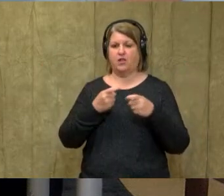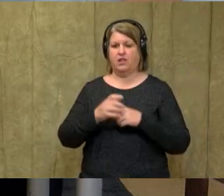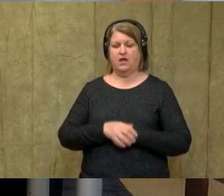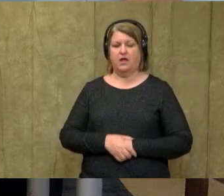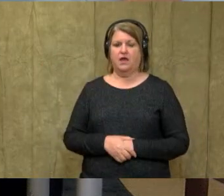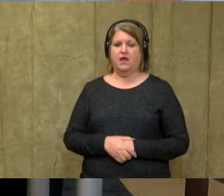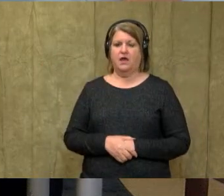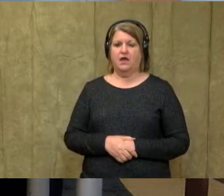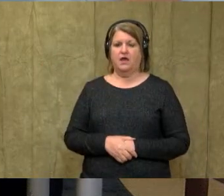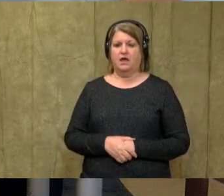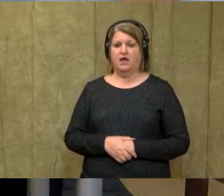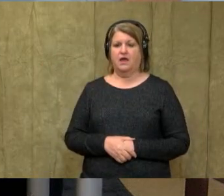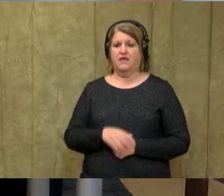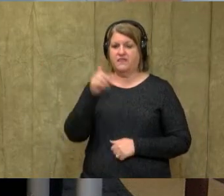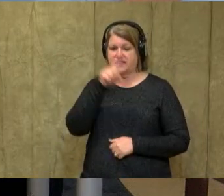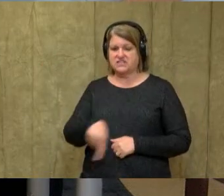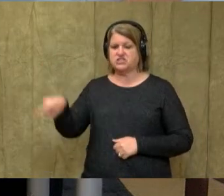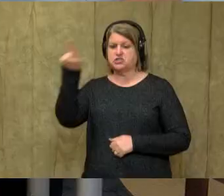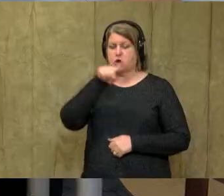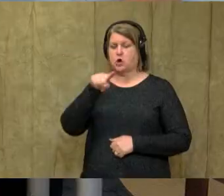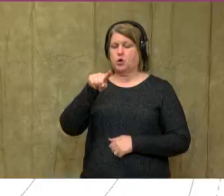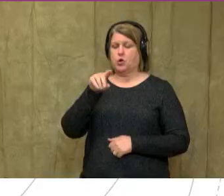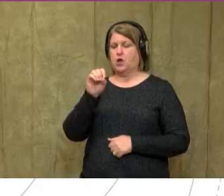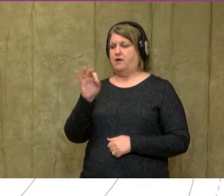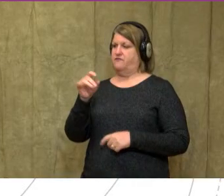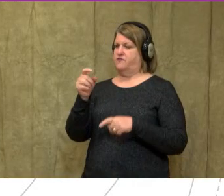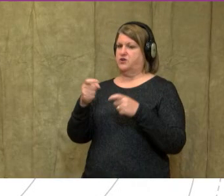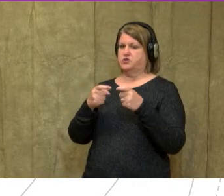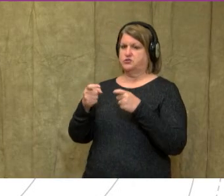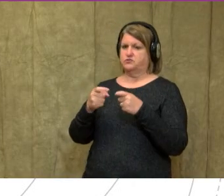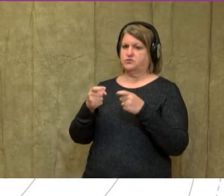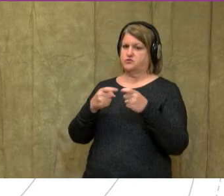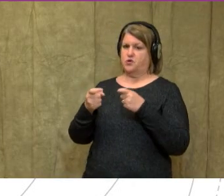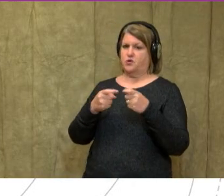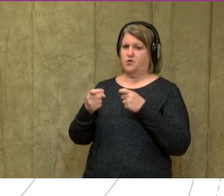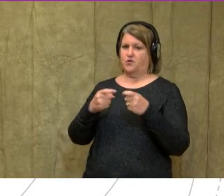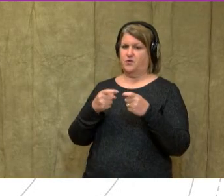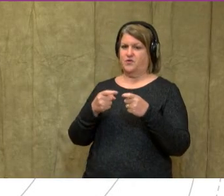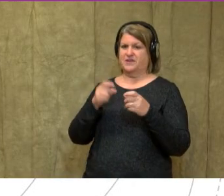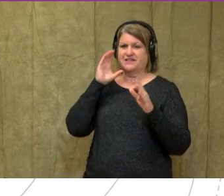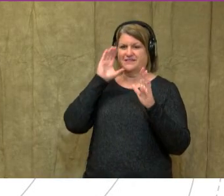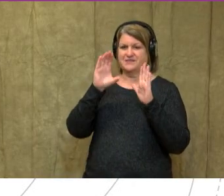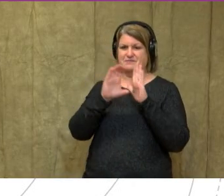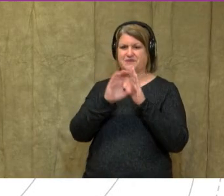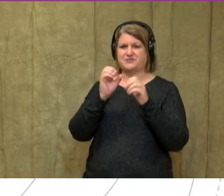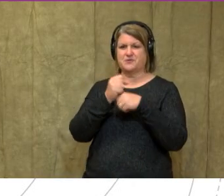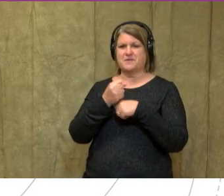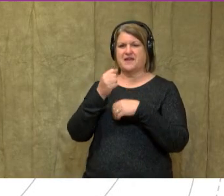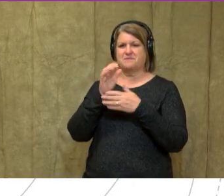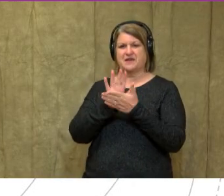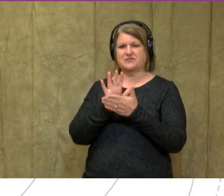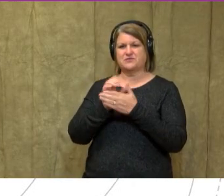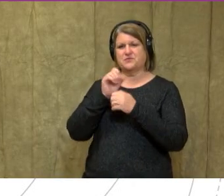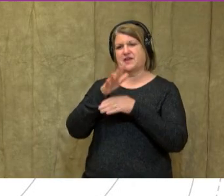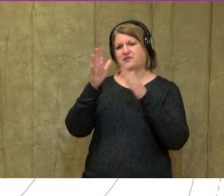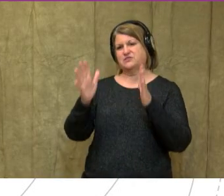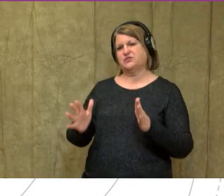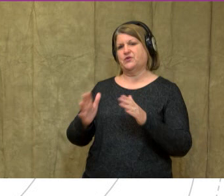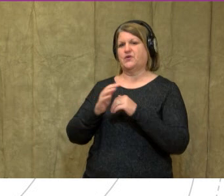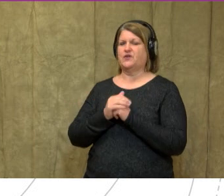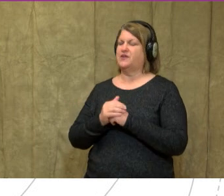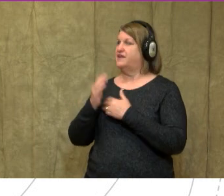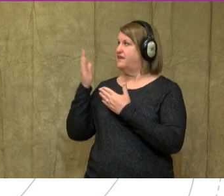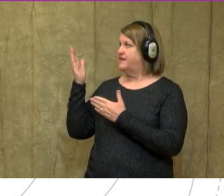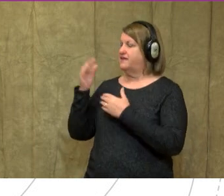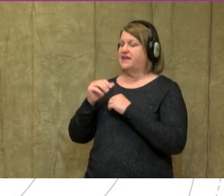this circle of control here is a graphic made by a school counselor. Yeah, it's awesome. Made by a school counselor